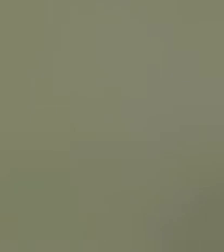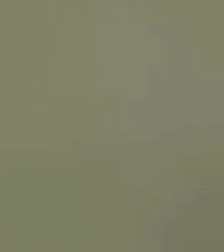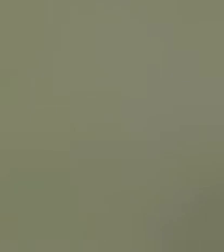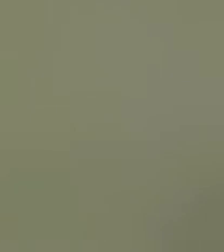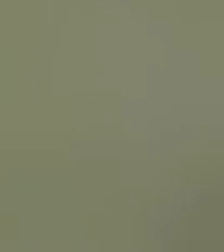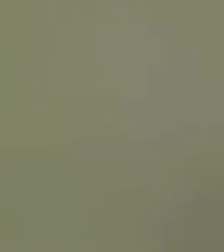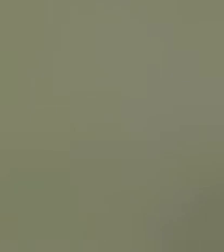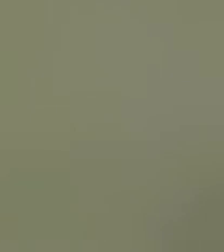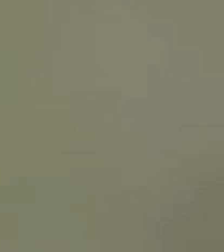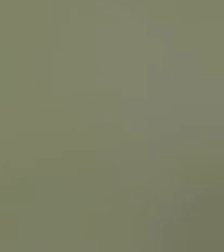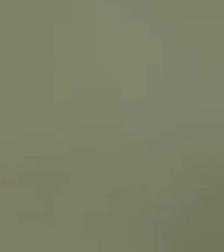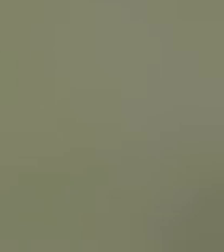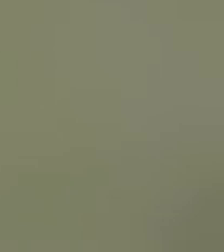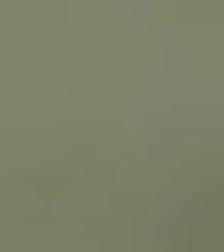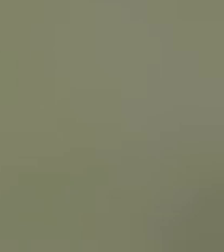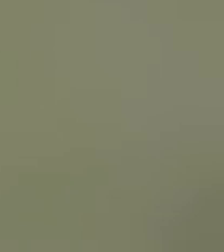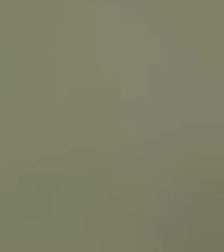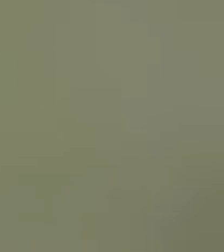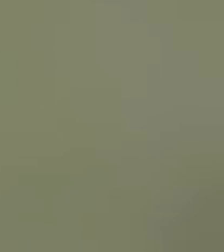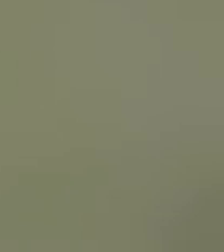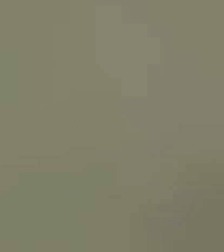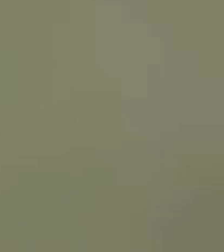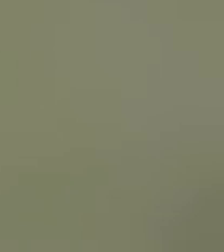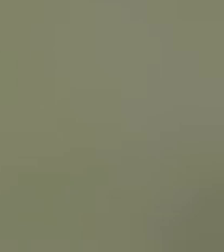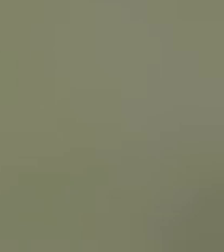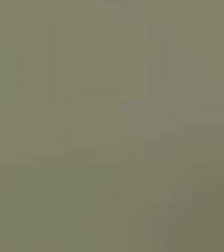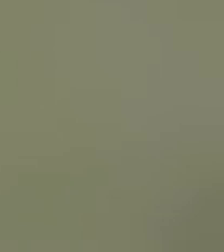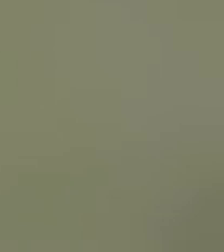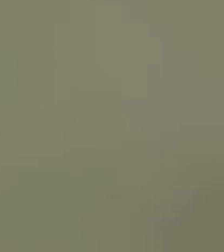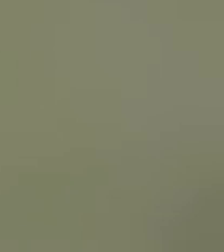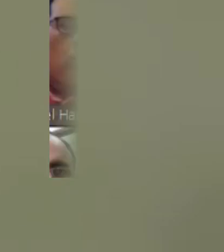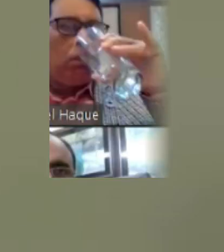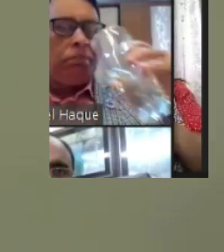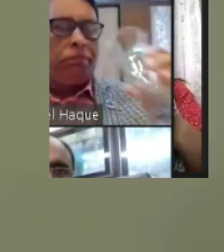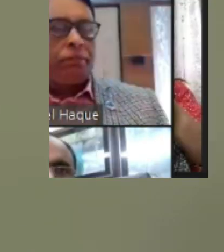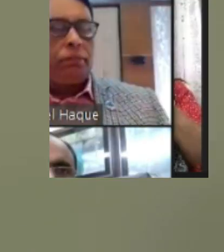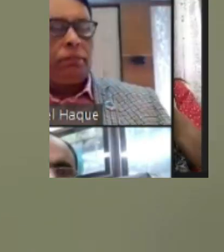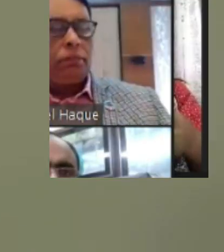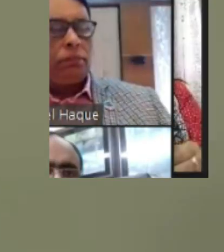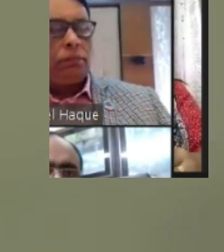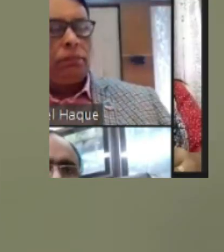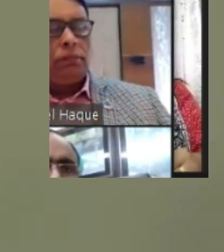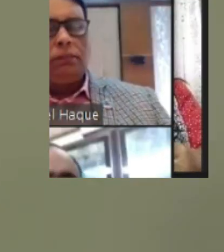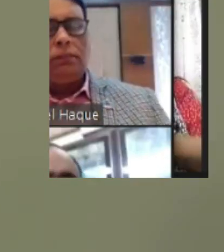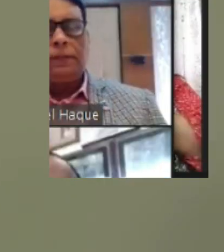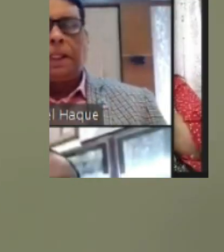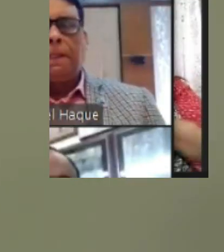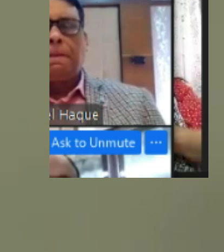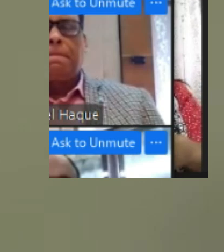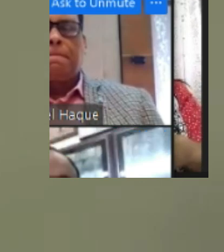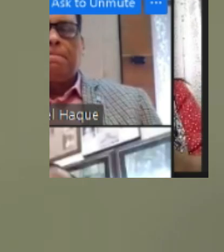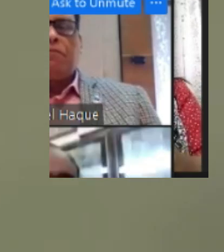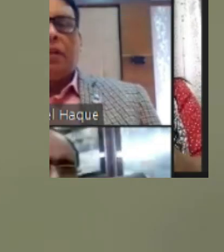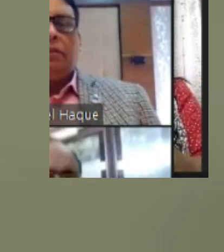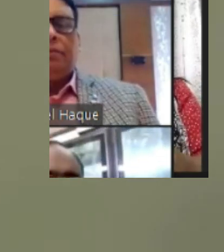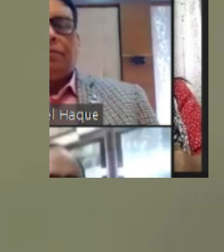and Cabinet Division of the Government of Bangladesh, supported by UNDP. I'll be your host today and moderate the